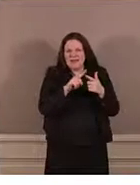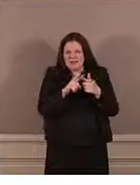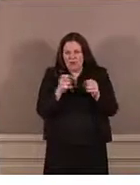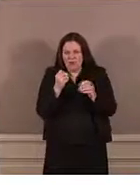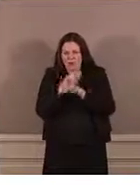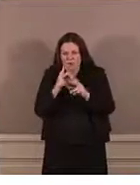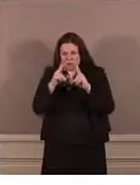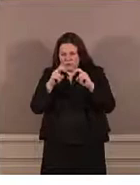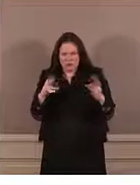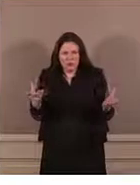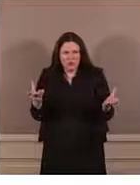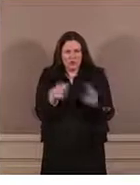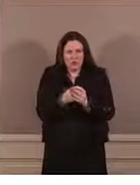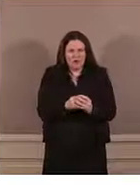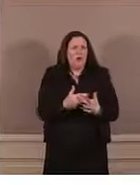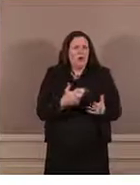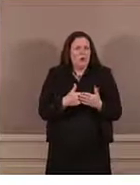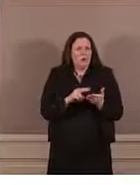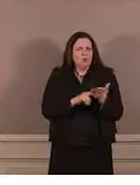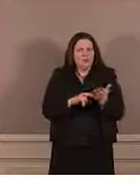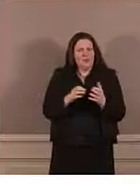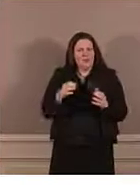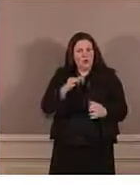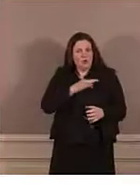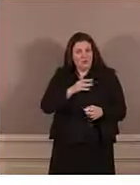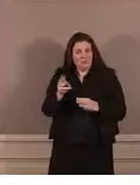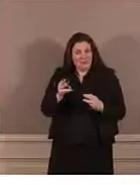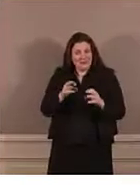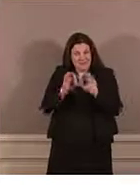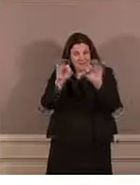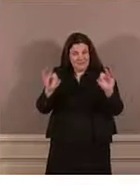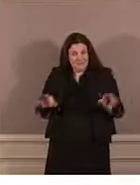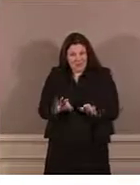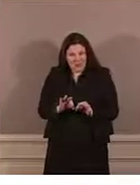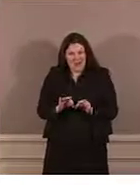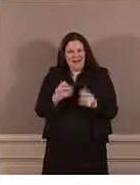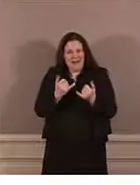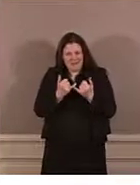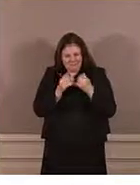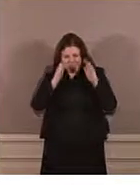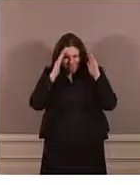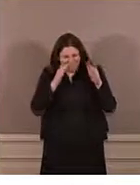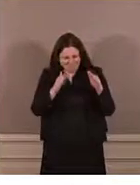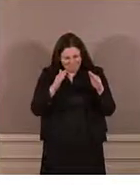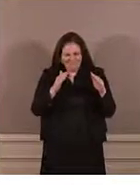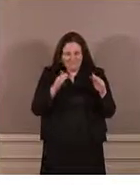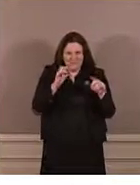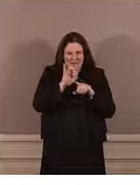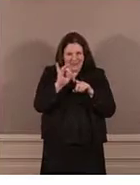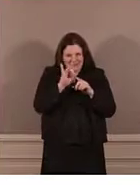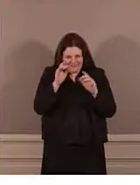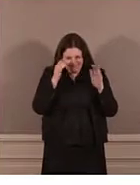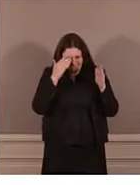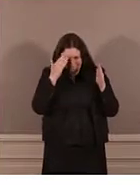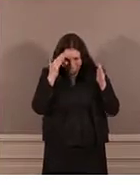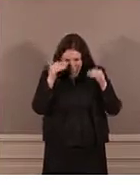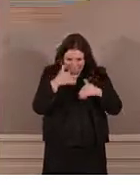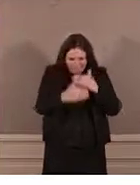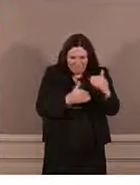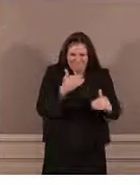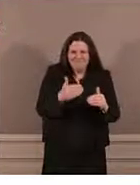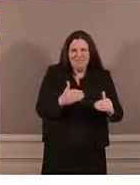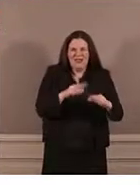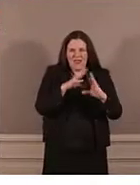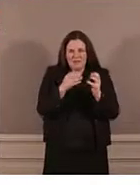is we used the good practice framework as a lens through which to look at everything. So we looked at the